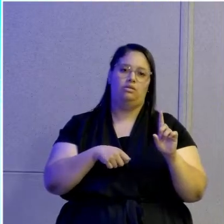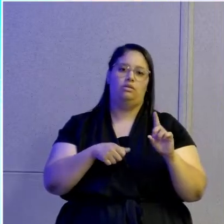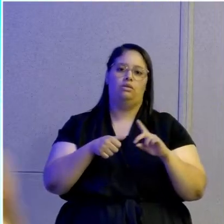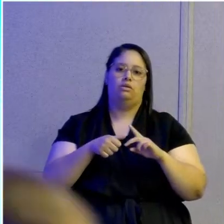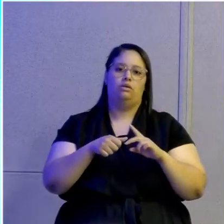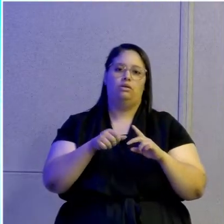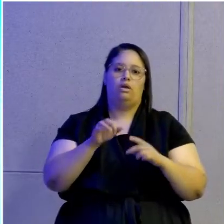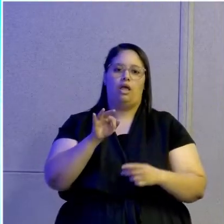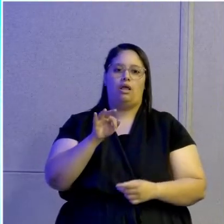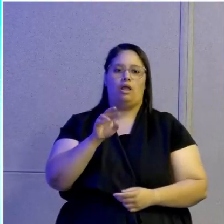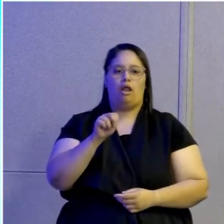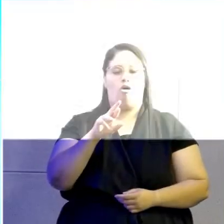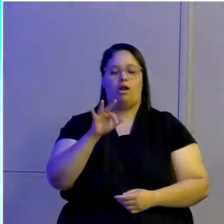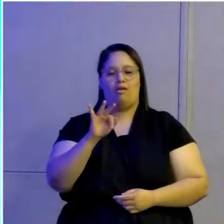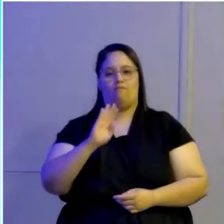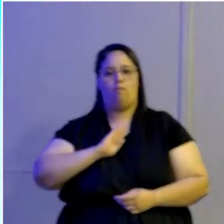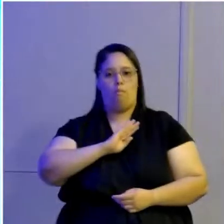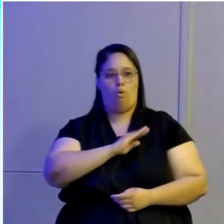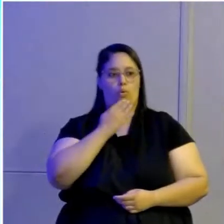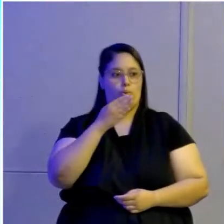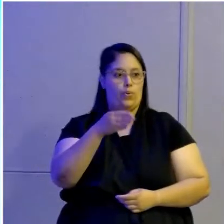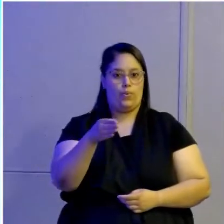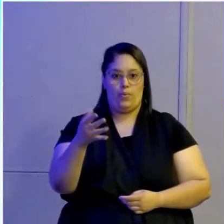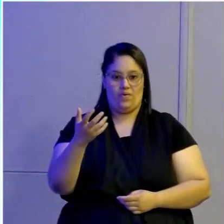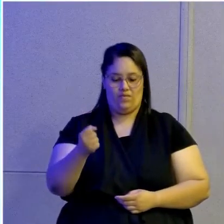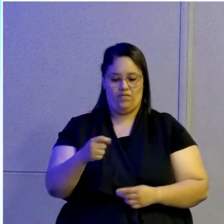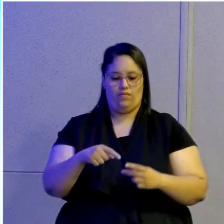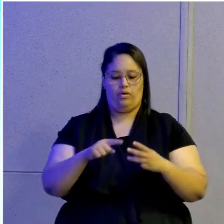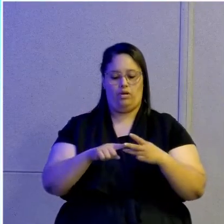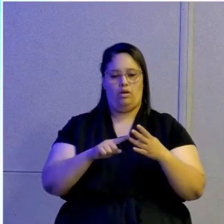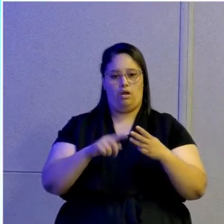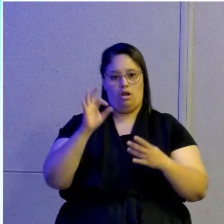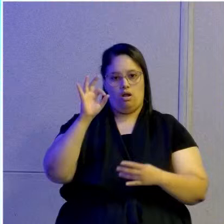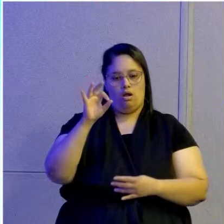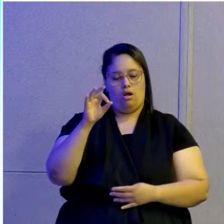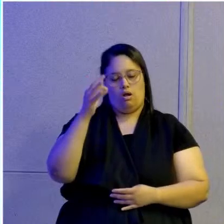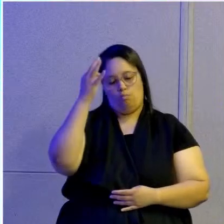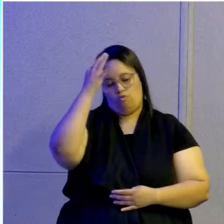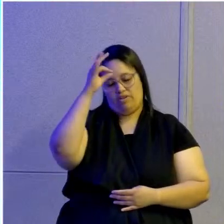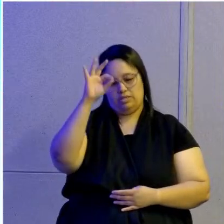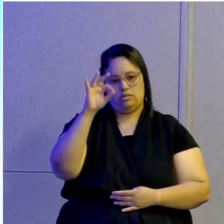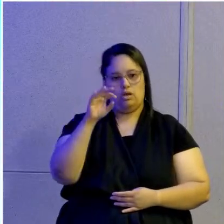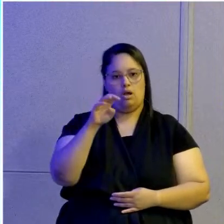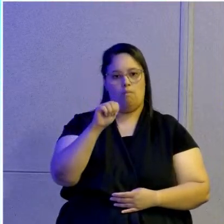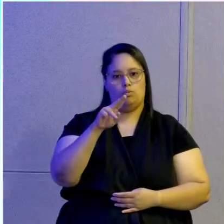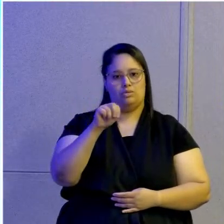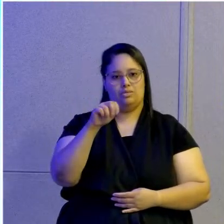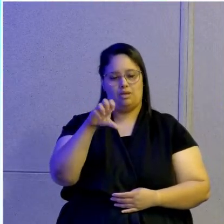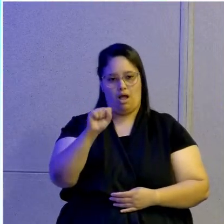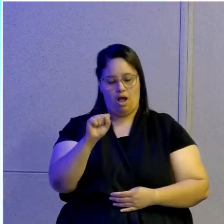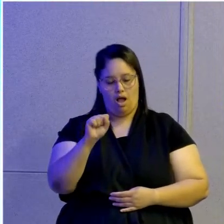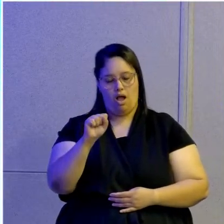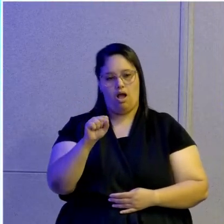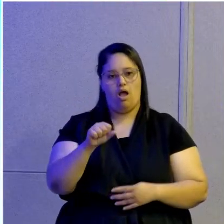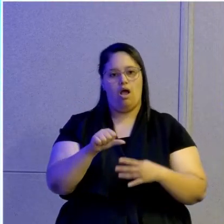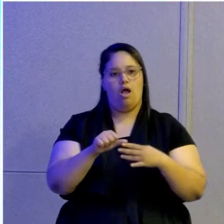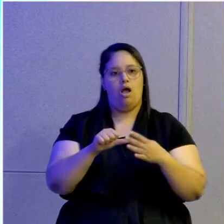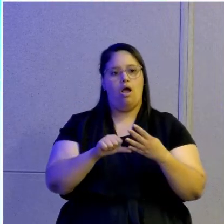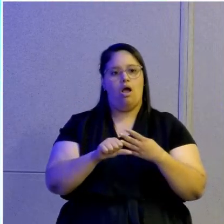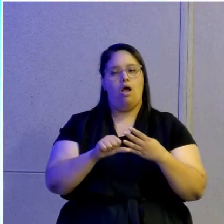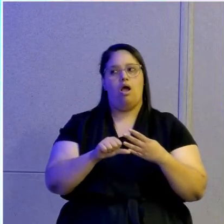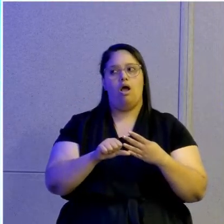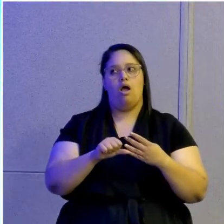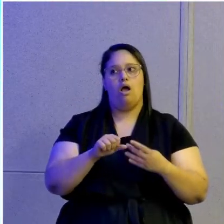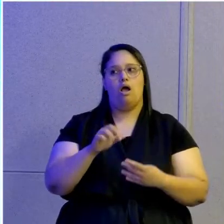of the NRF board in absentia, our Professor Musa Mashabela. When